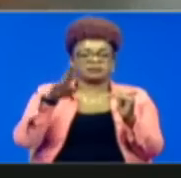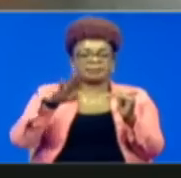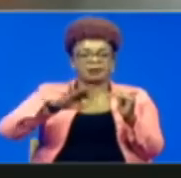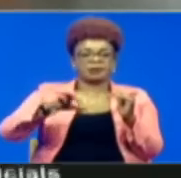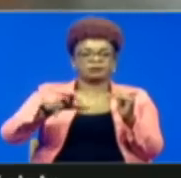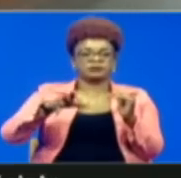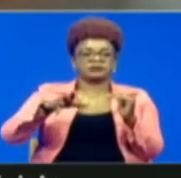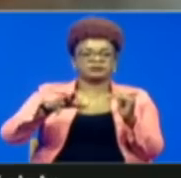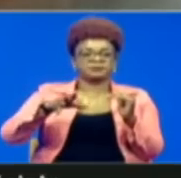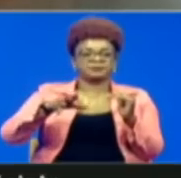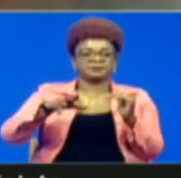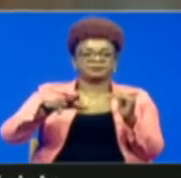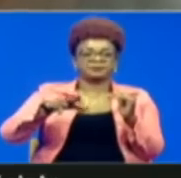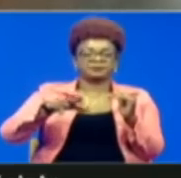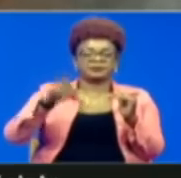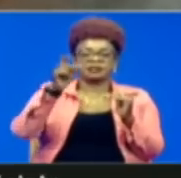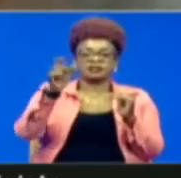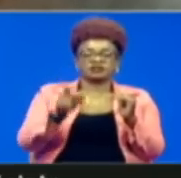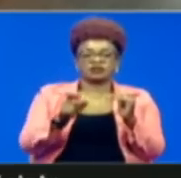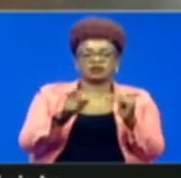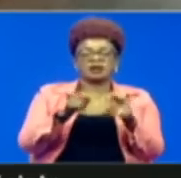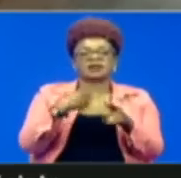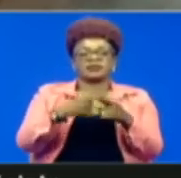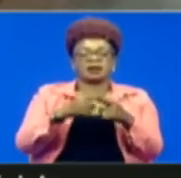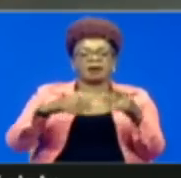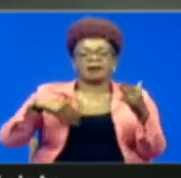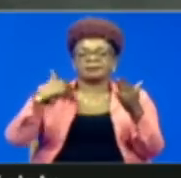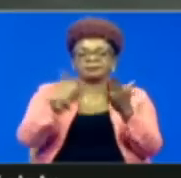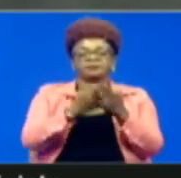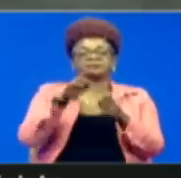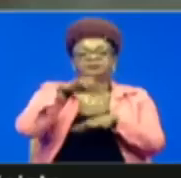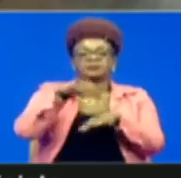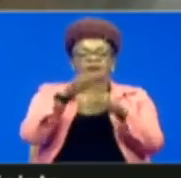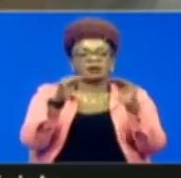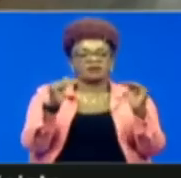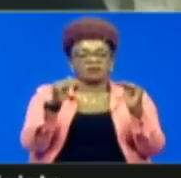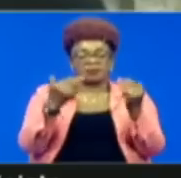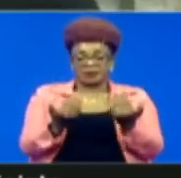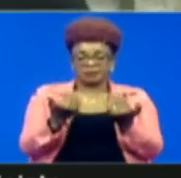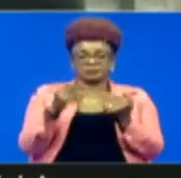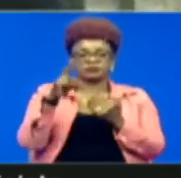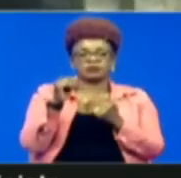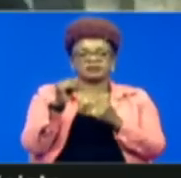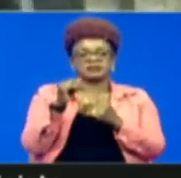county, regional, and then up to national level. Like now in the year